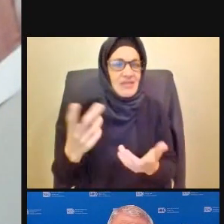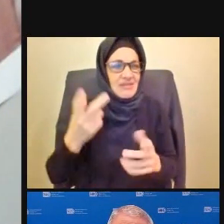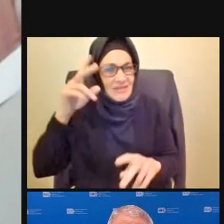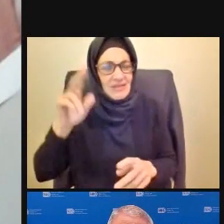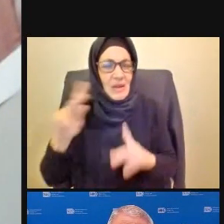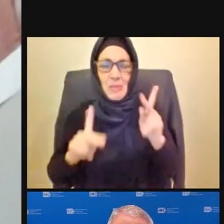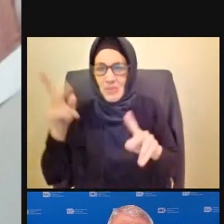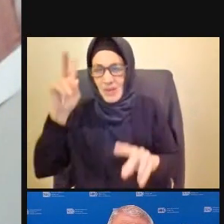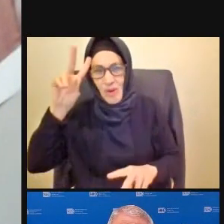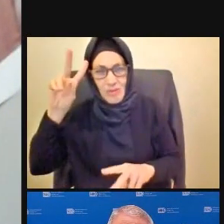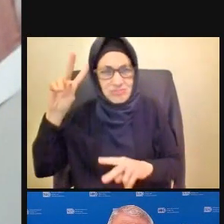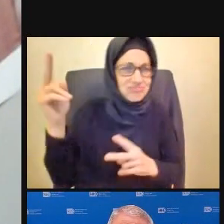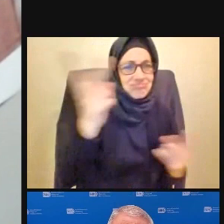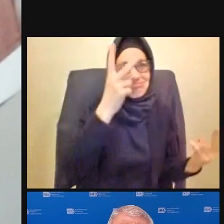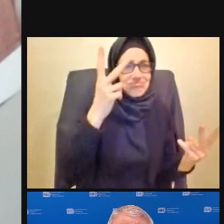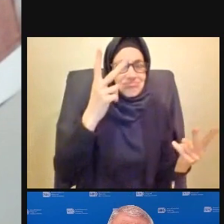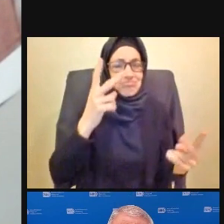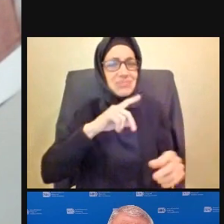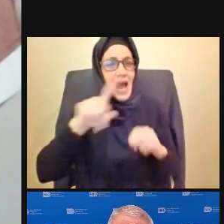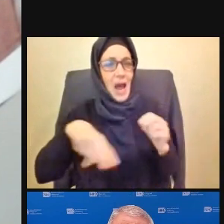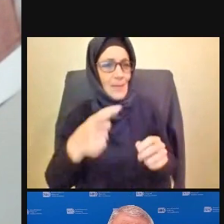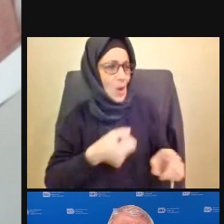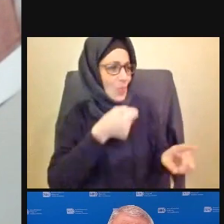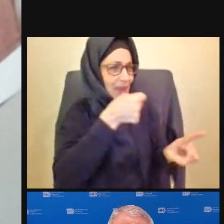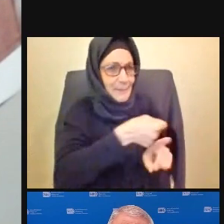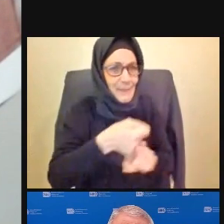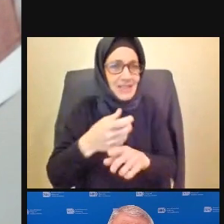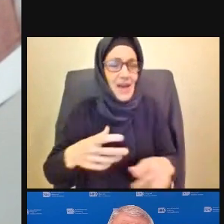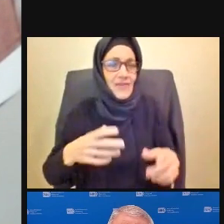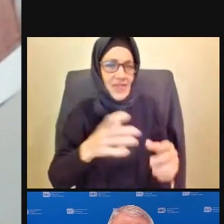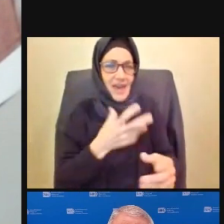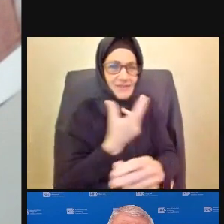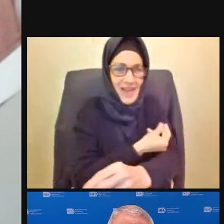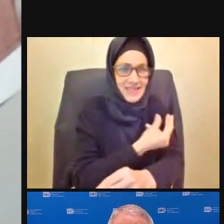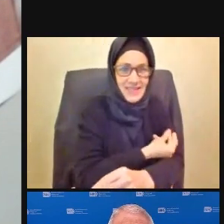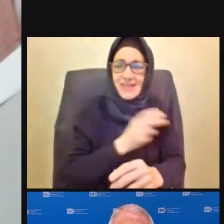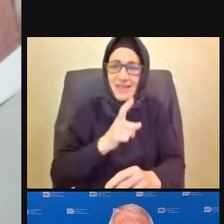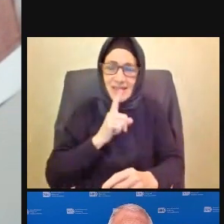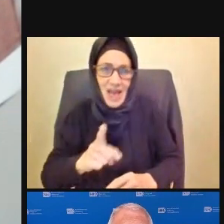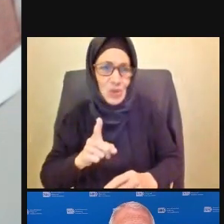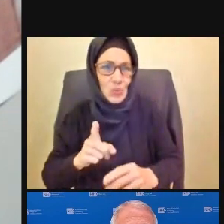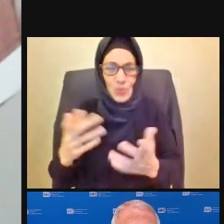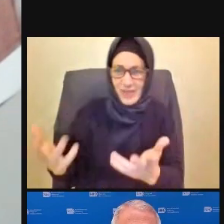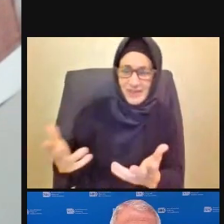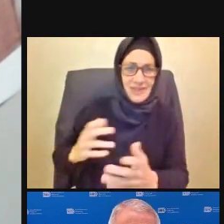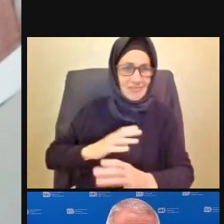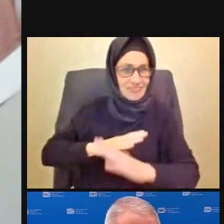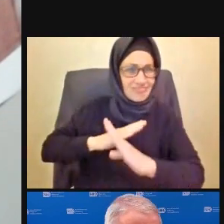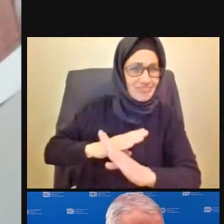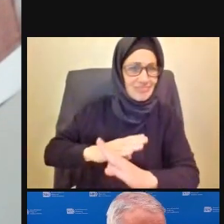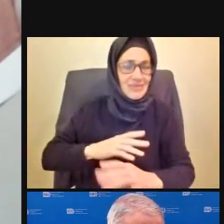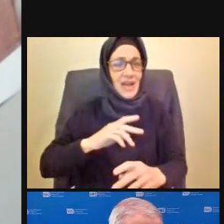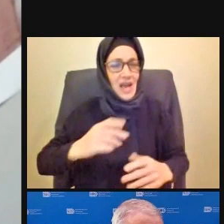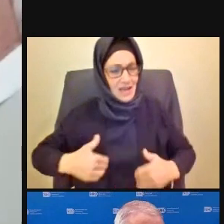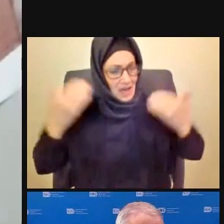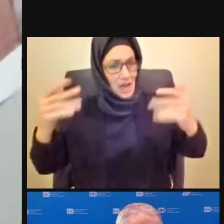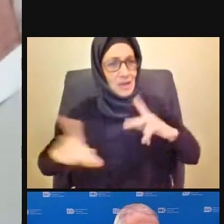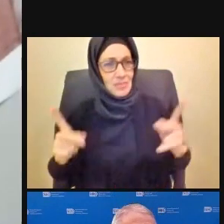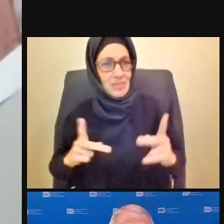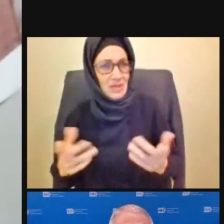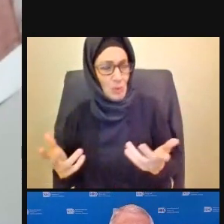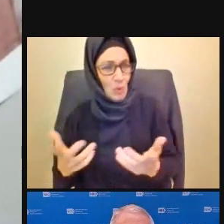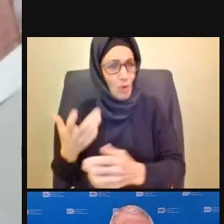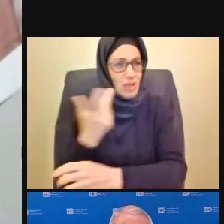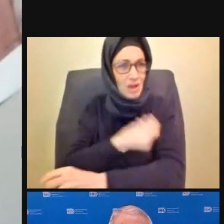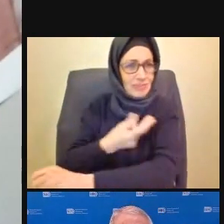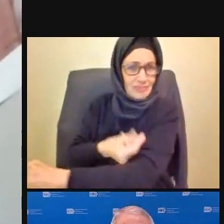the vaccine has served as a barrier to vaccine uptake, especially among the young. To name a few, infertility, DNA